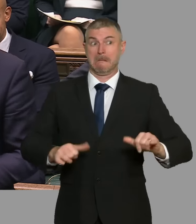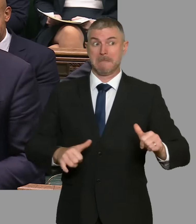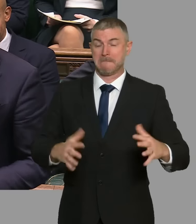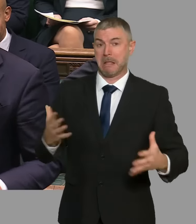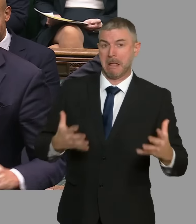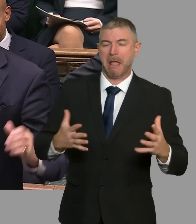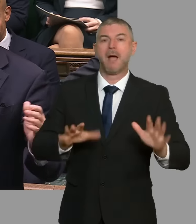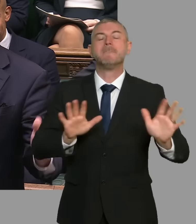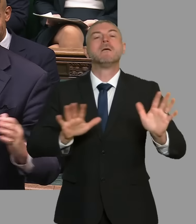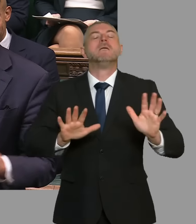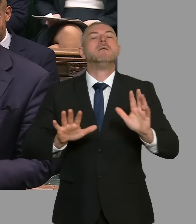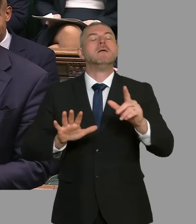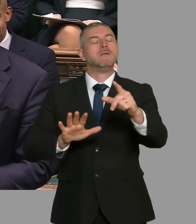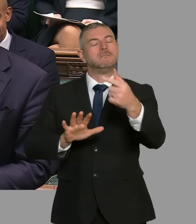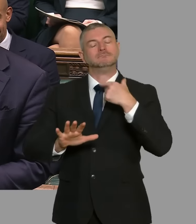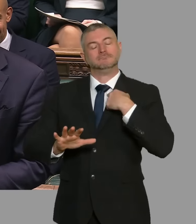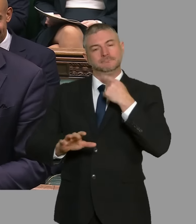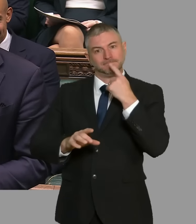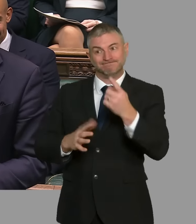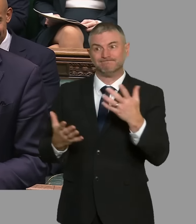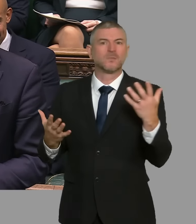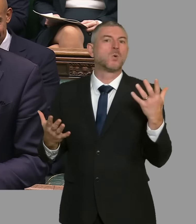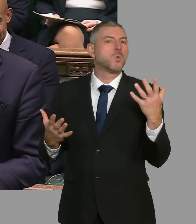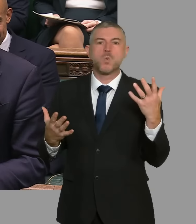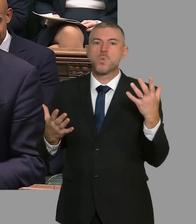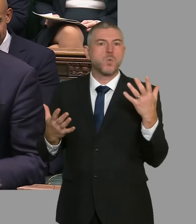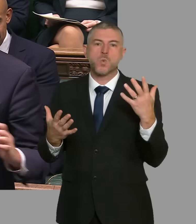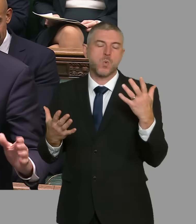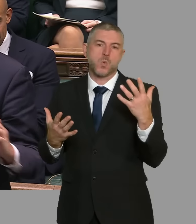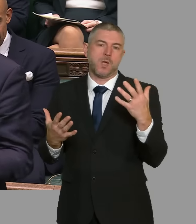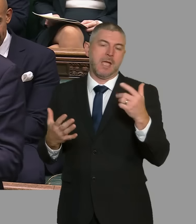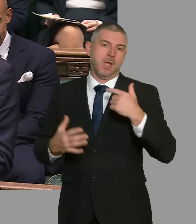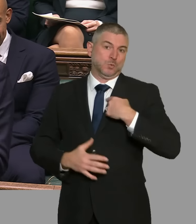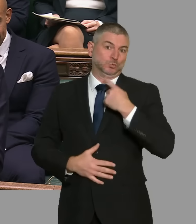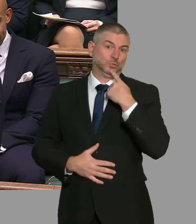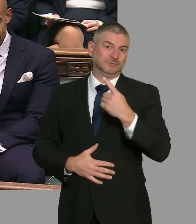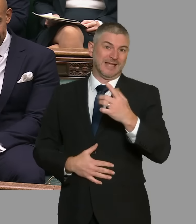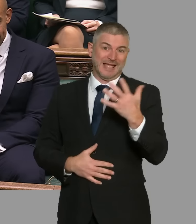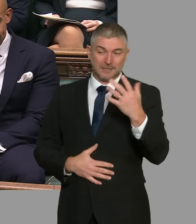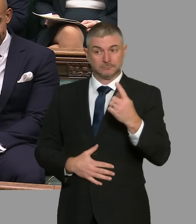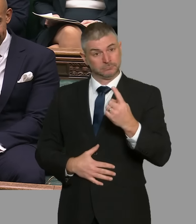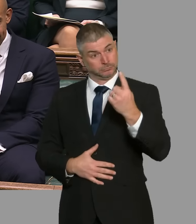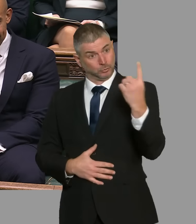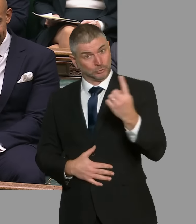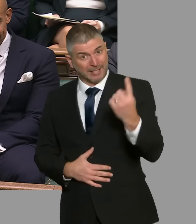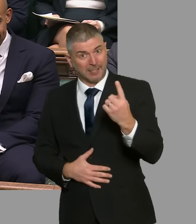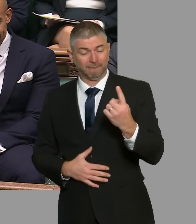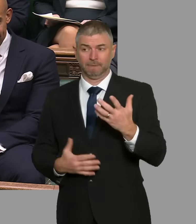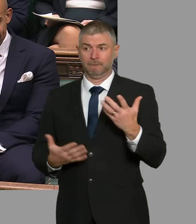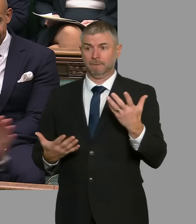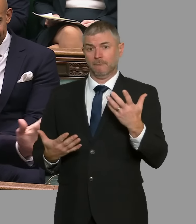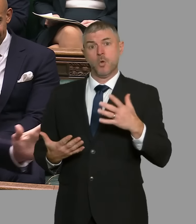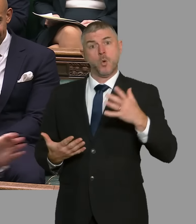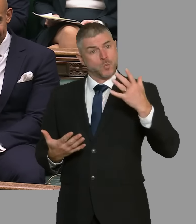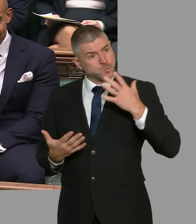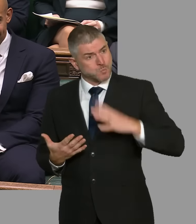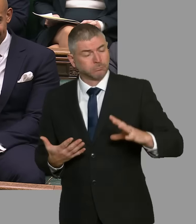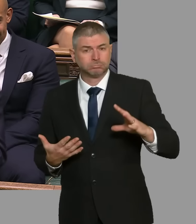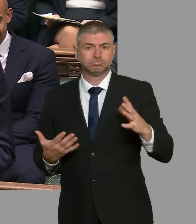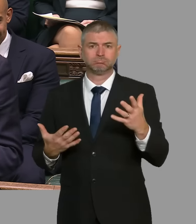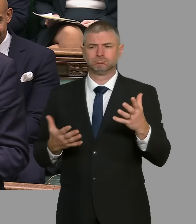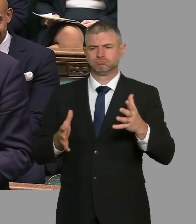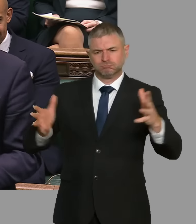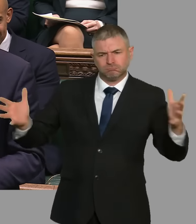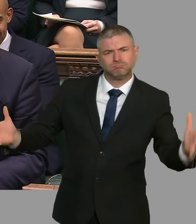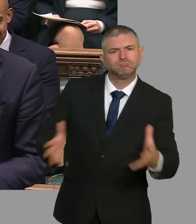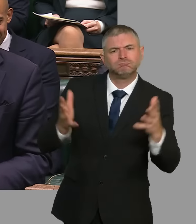So if the Prime Minister is indeed intent on promoting the United Kingdom on the world stage, please can he promise the